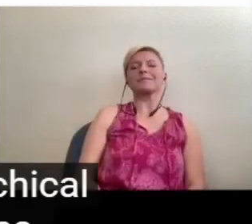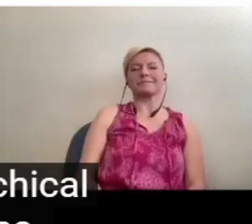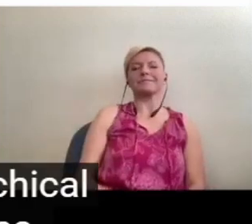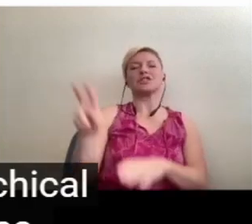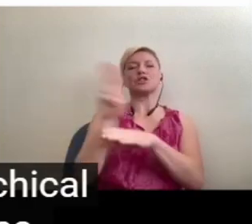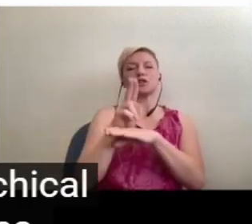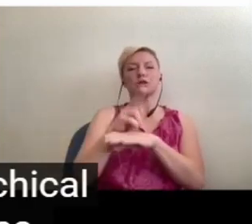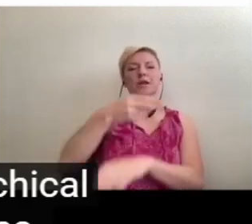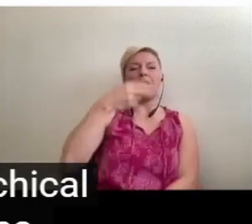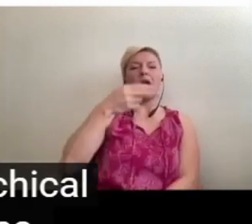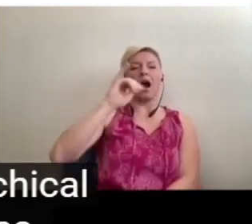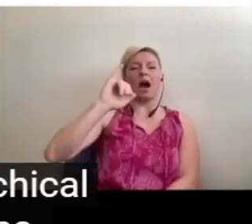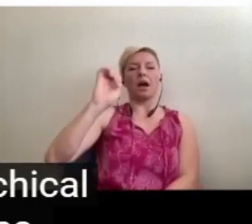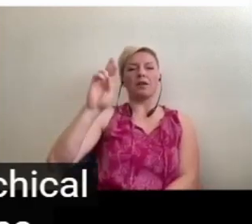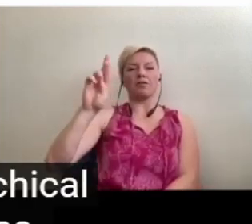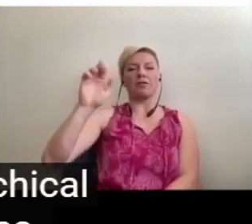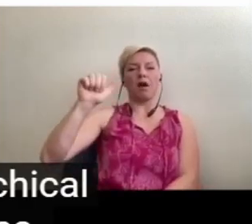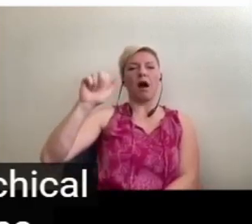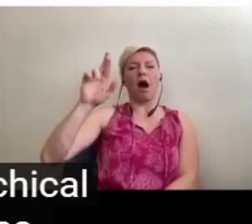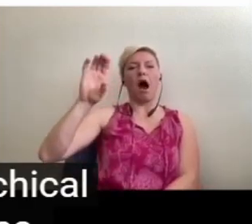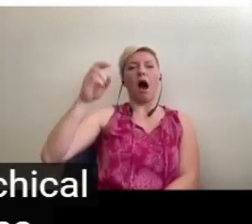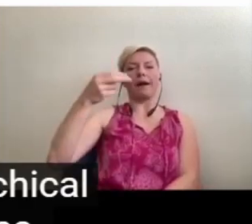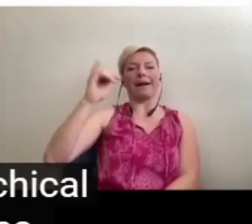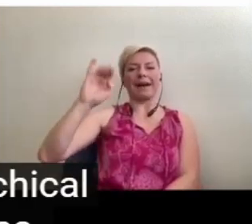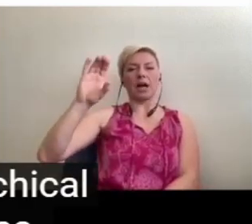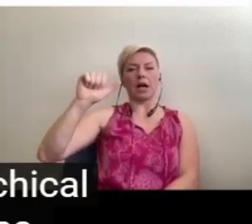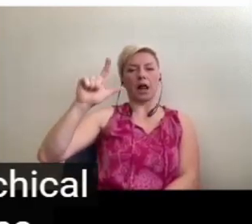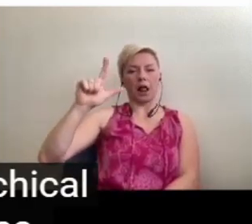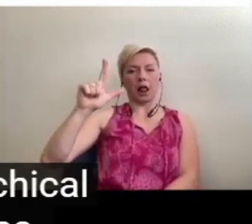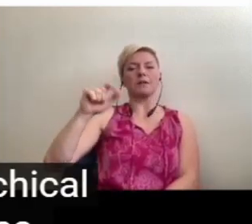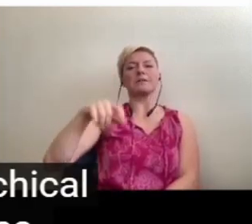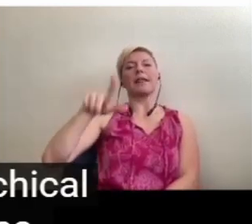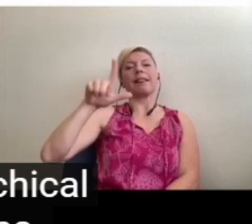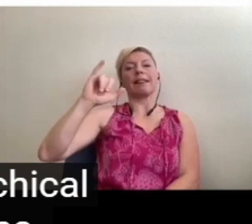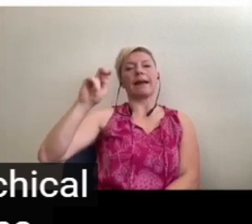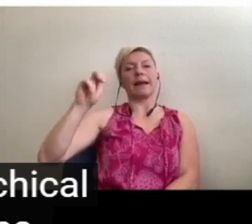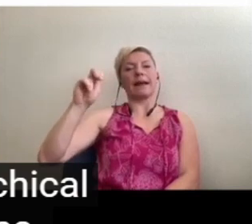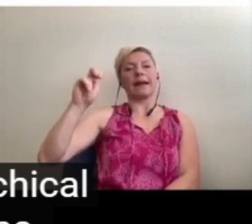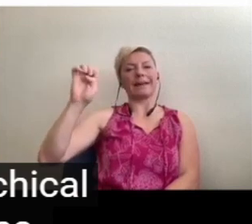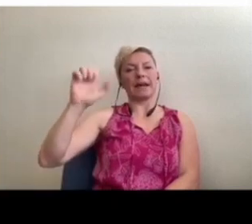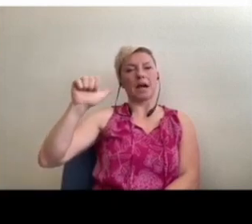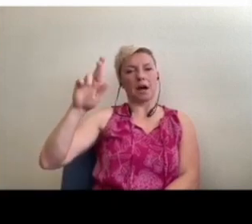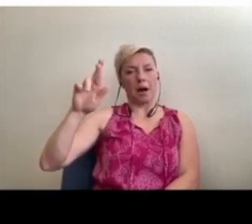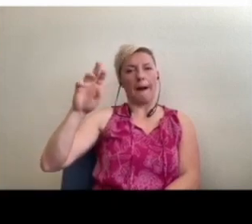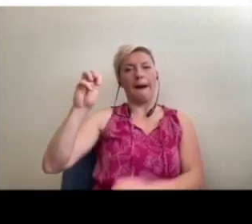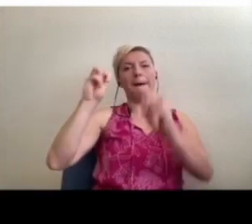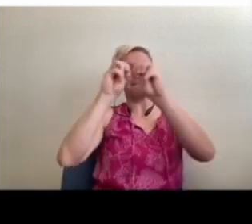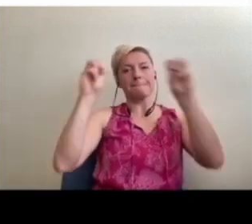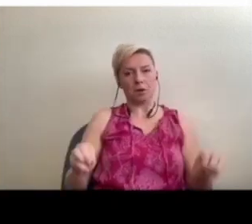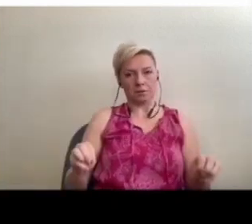To analyze the data, we used hierarchical linear modeling with multiple steps.